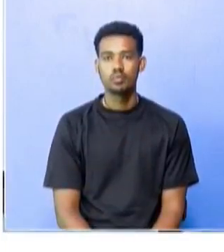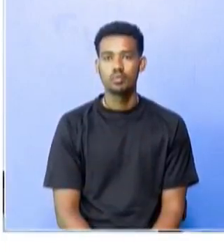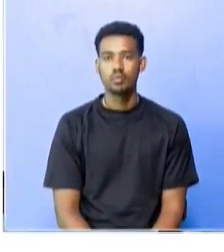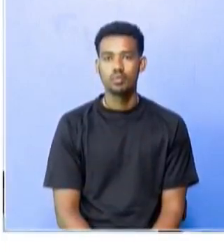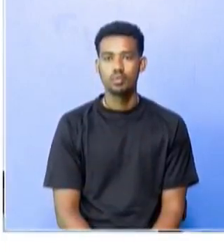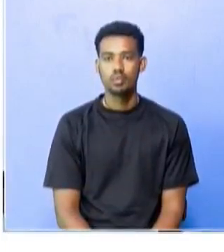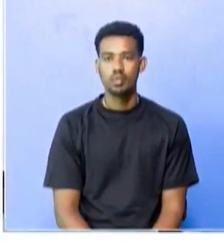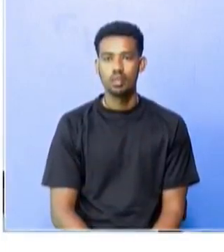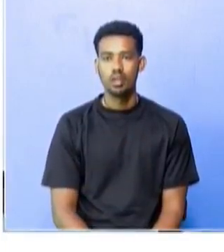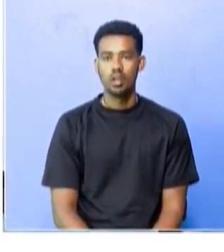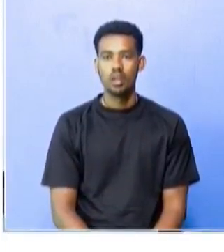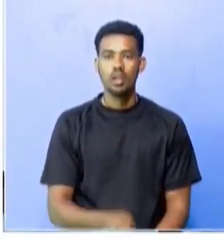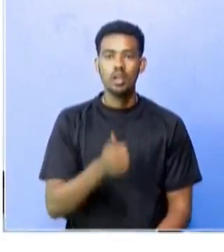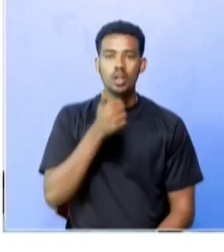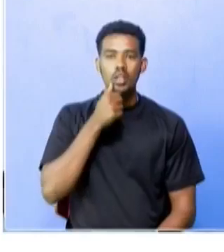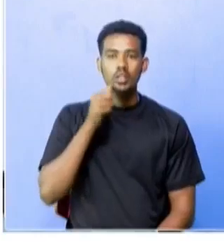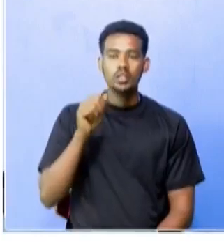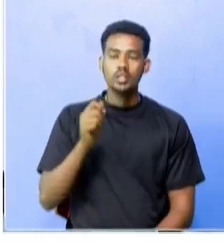a letter.